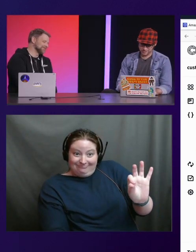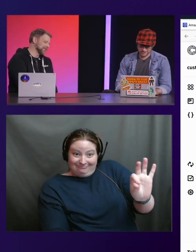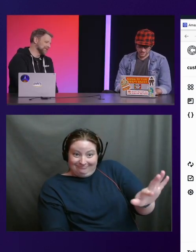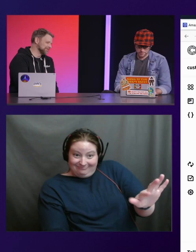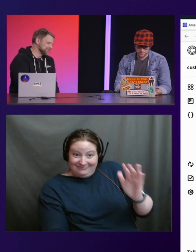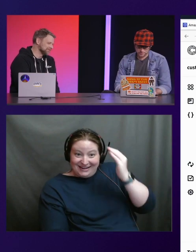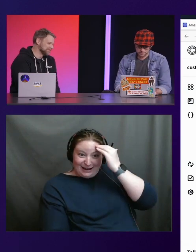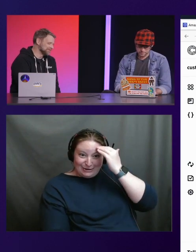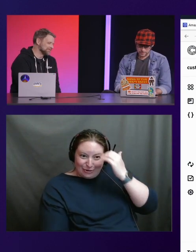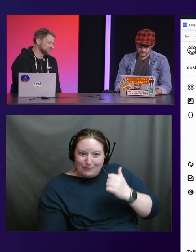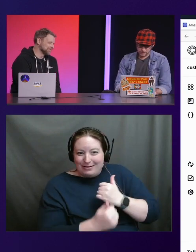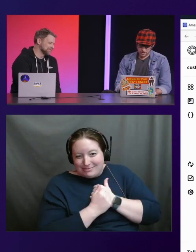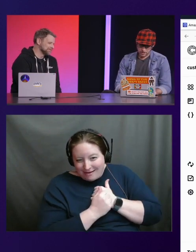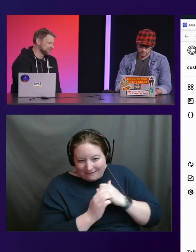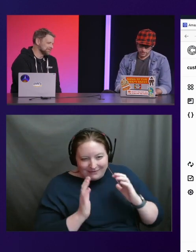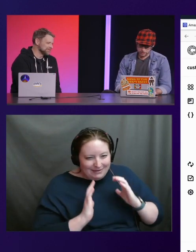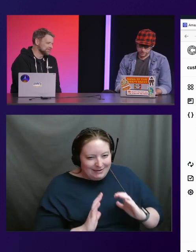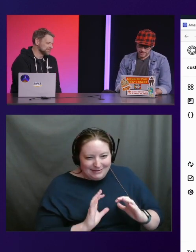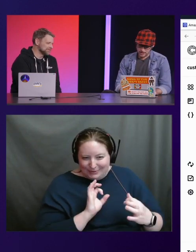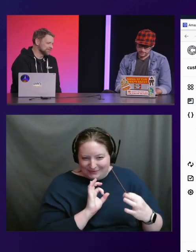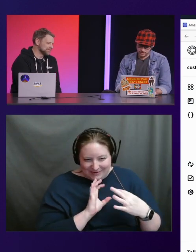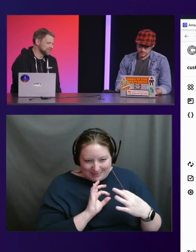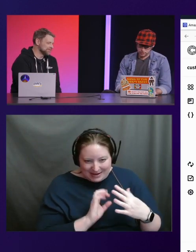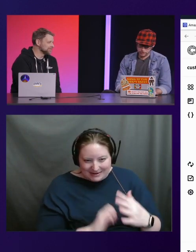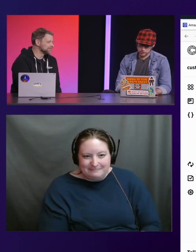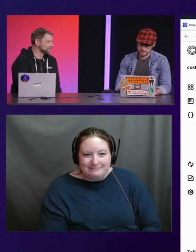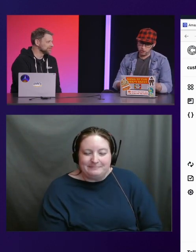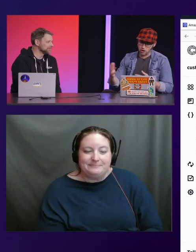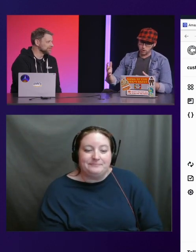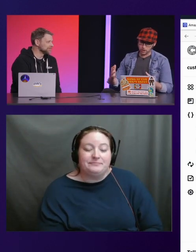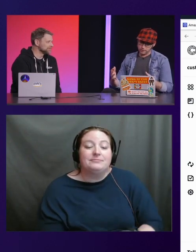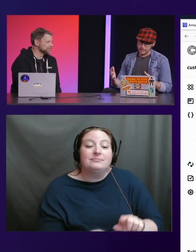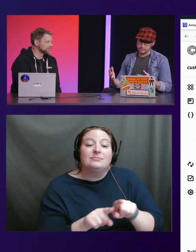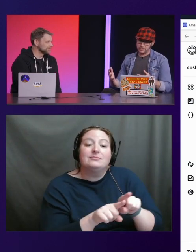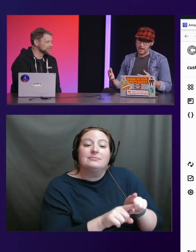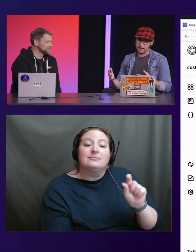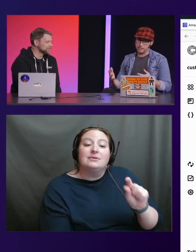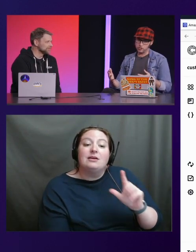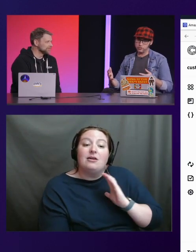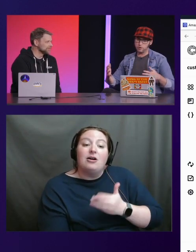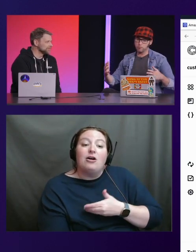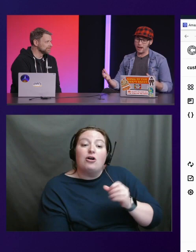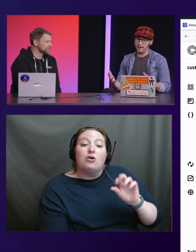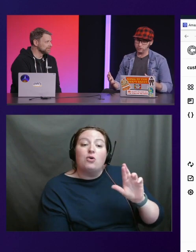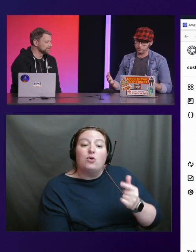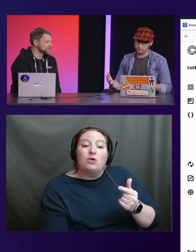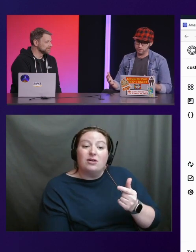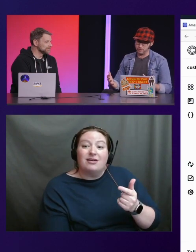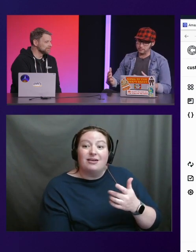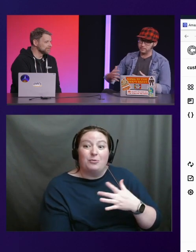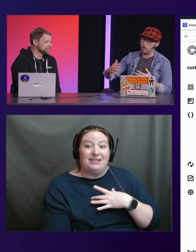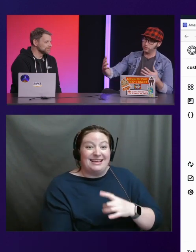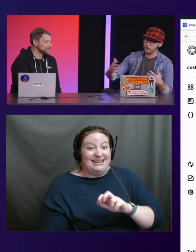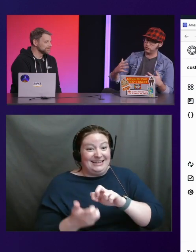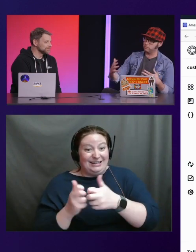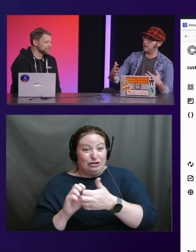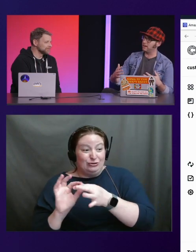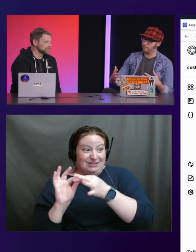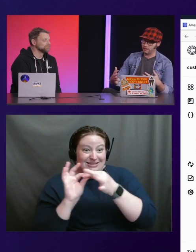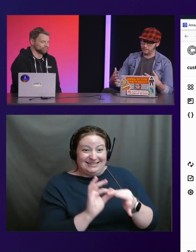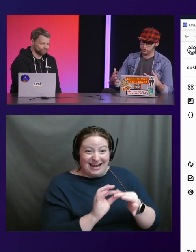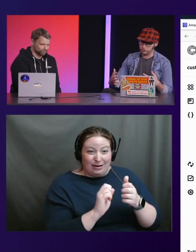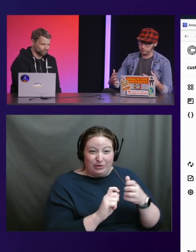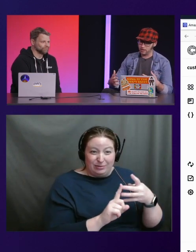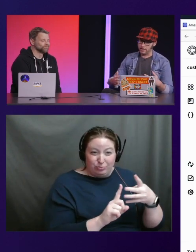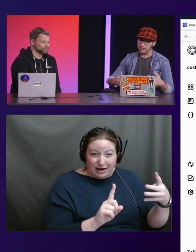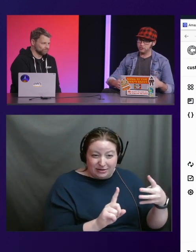feedback. We also had a question. In our org, we like to tie an issue to a branch so that we can see all the changes made